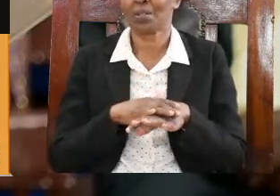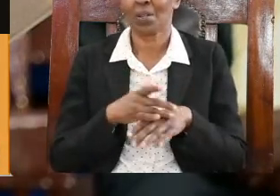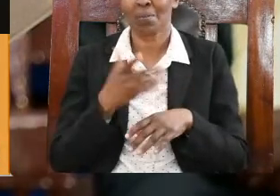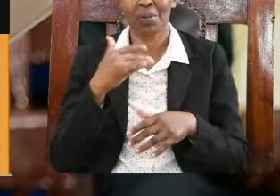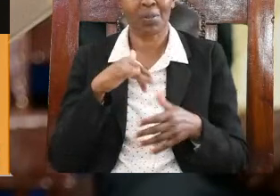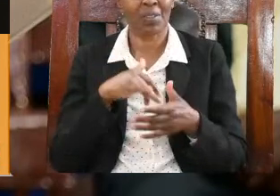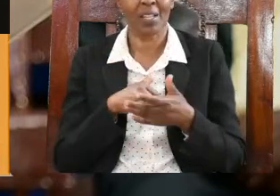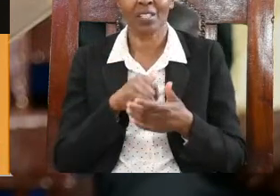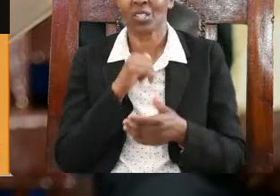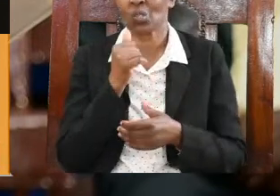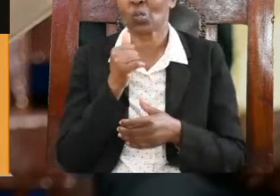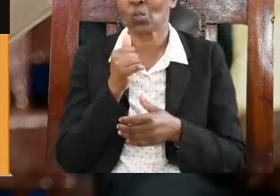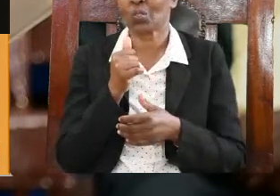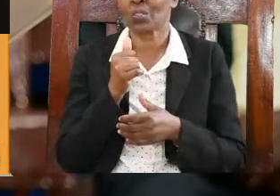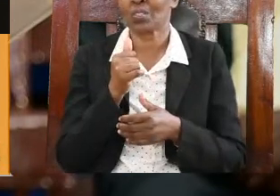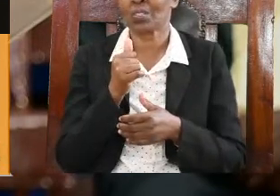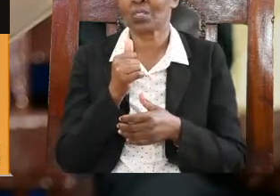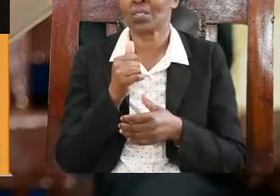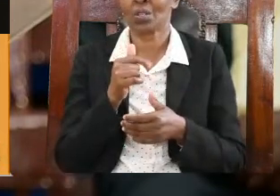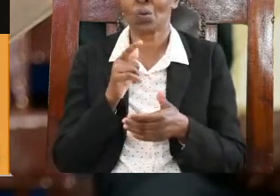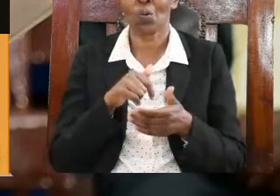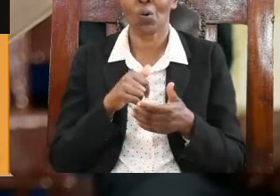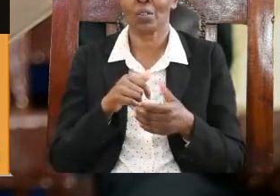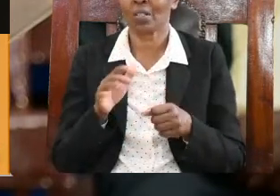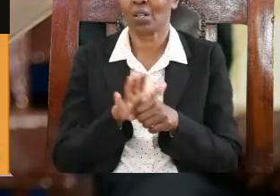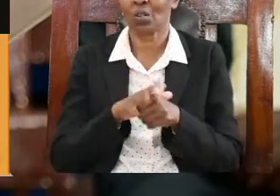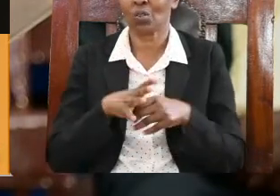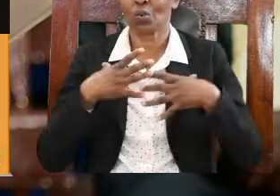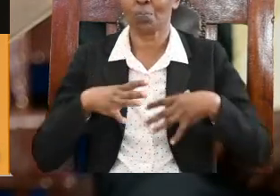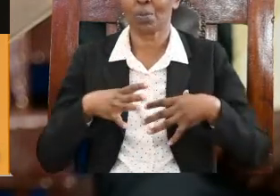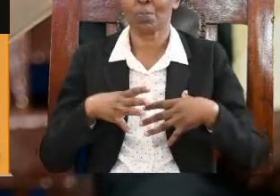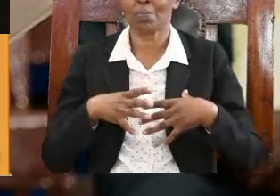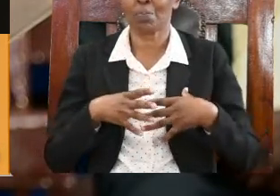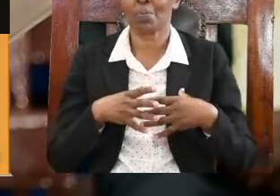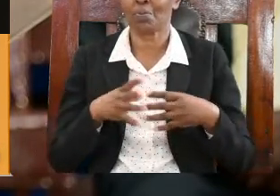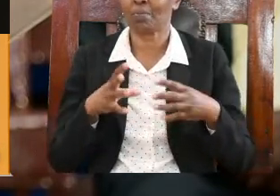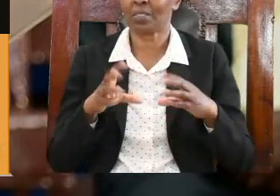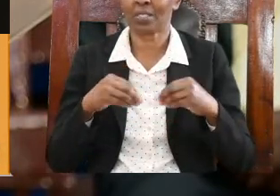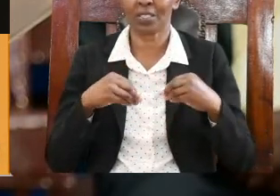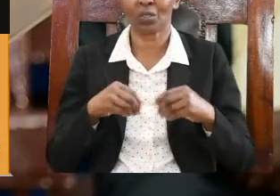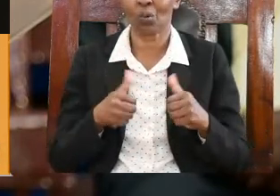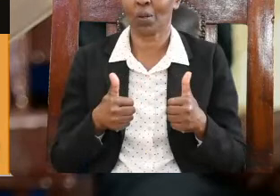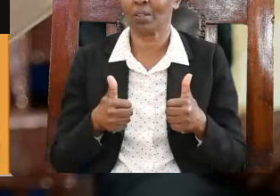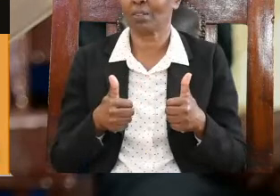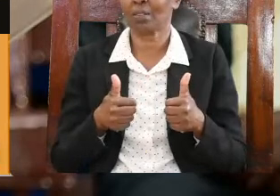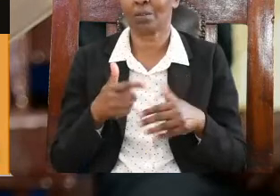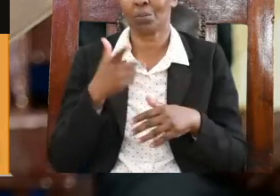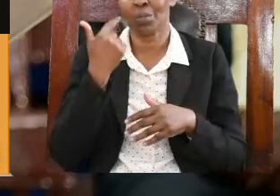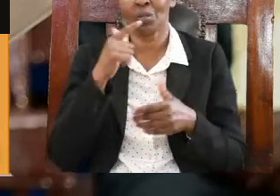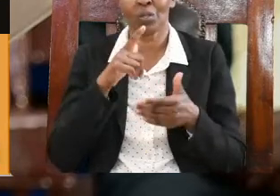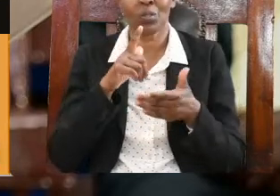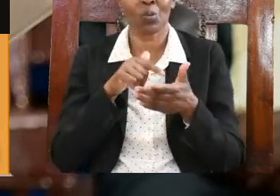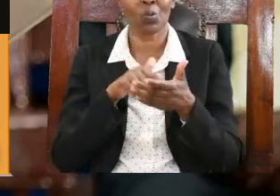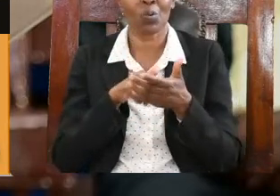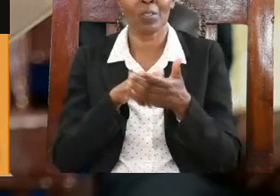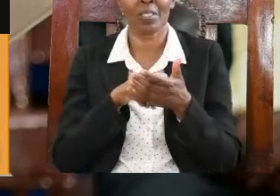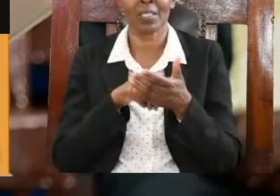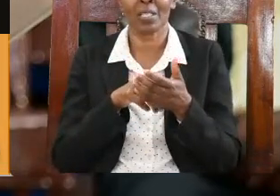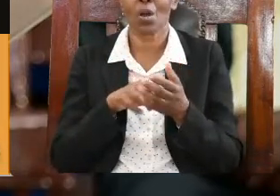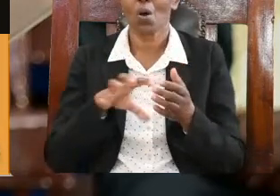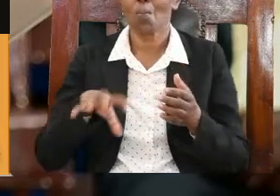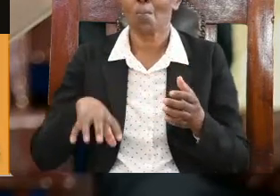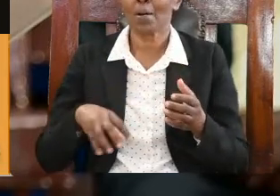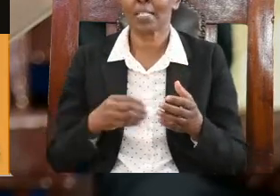is not something that most of us really appreciate. Because what the market